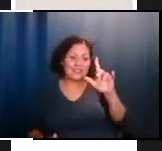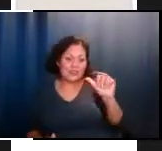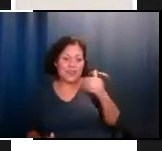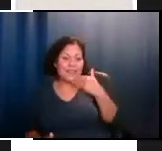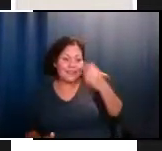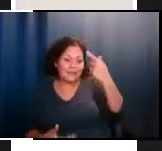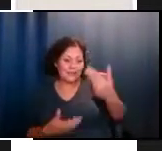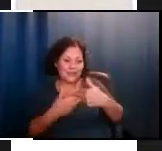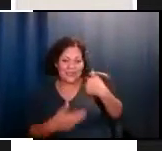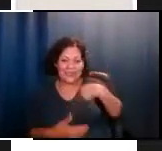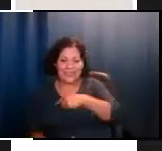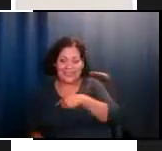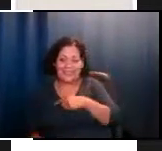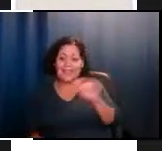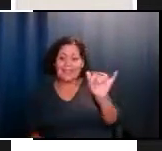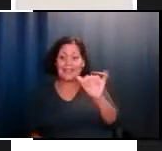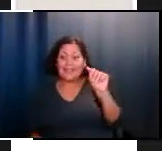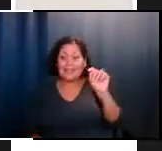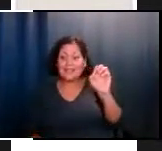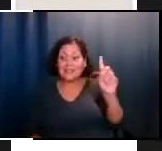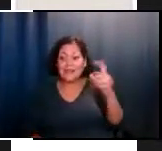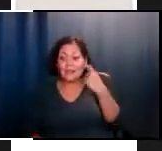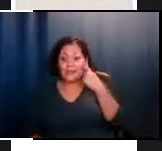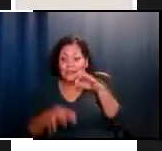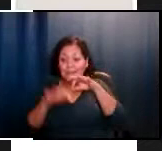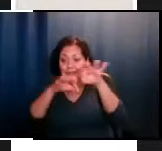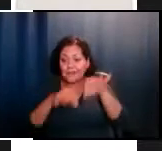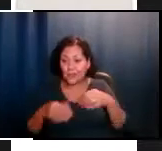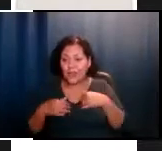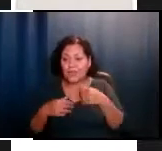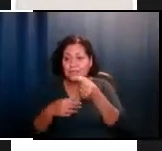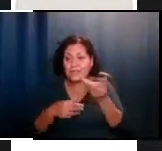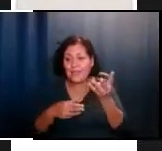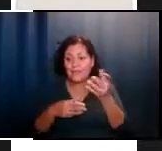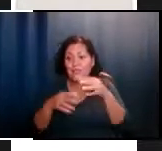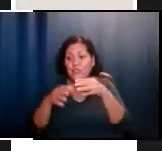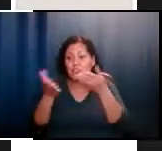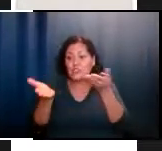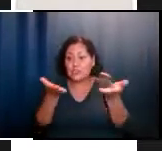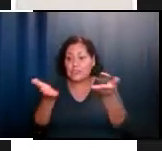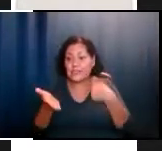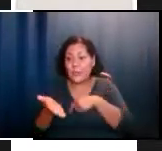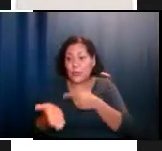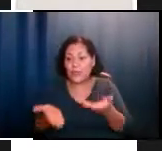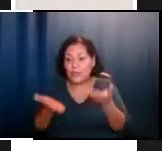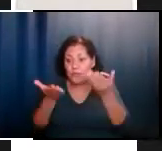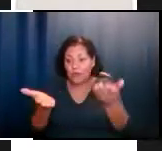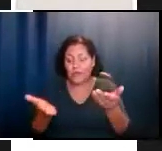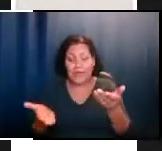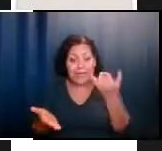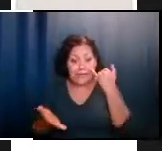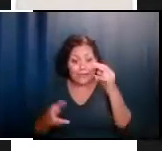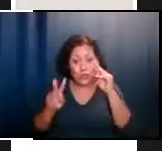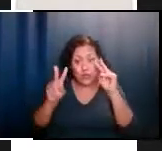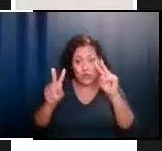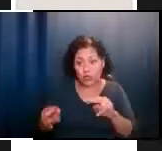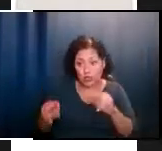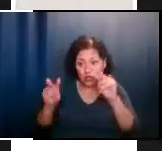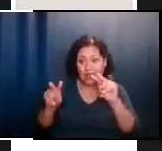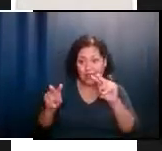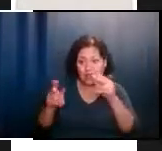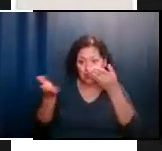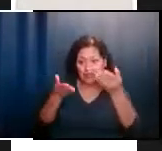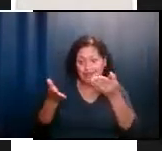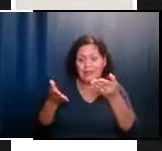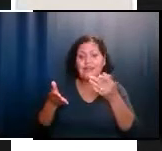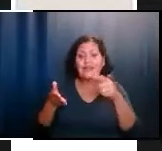today. As Todd was explaining, we do have several services that we offer. And if you look at these services, they're also ones